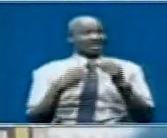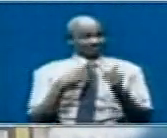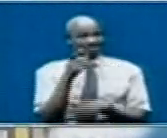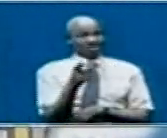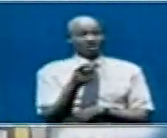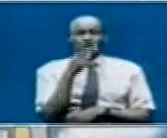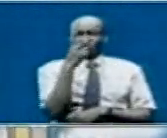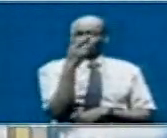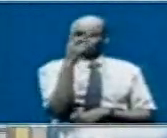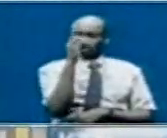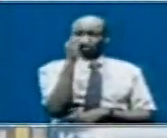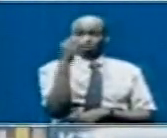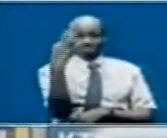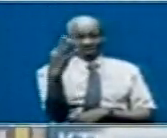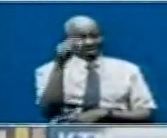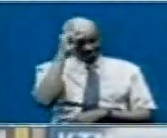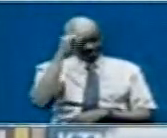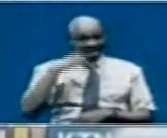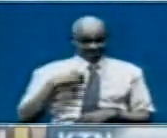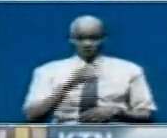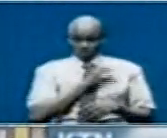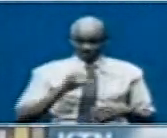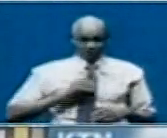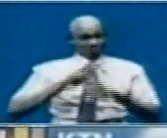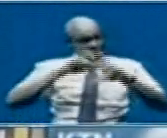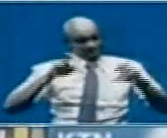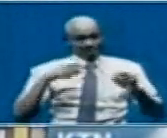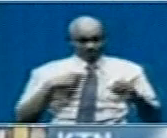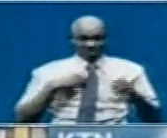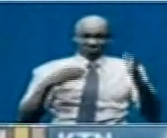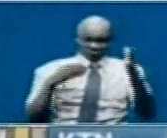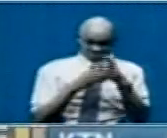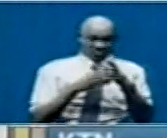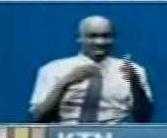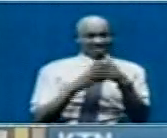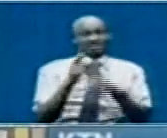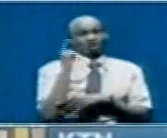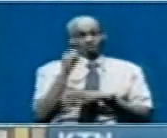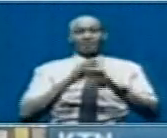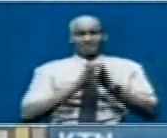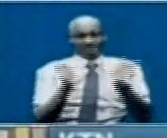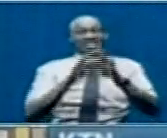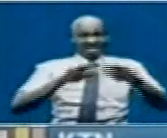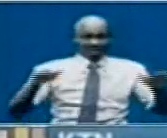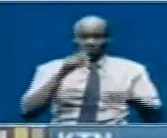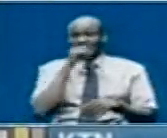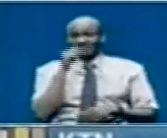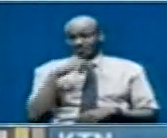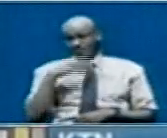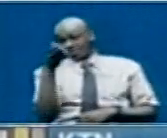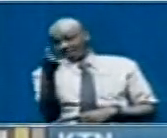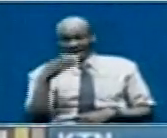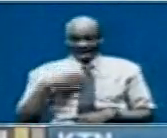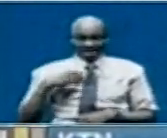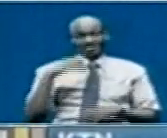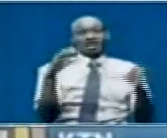In 2003, the government set up a commission of inquiry into the illegal and irregular allocation of public land to private individuals and corporate